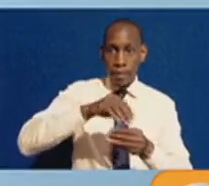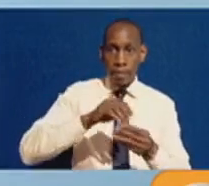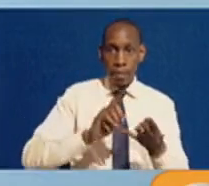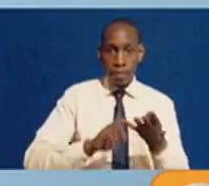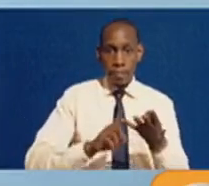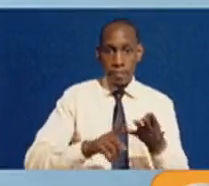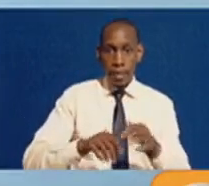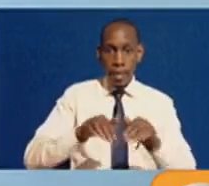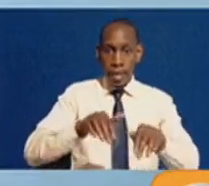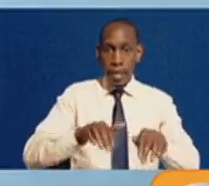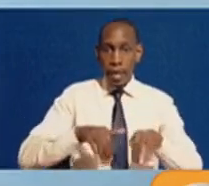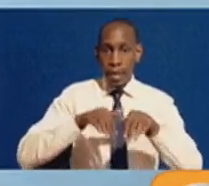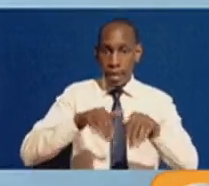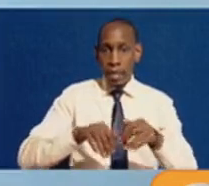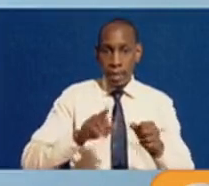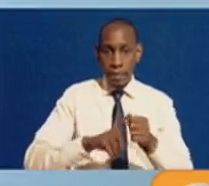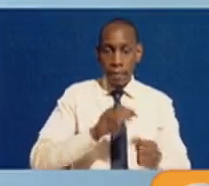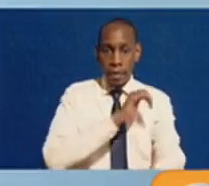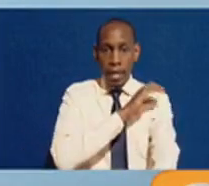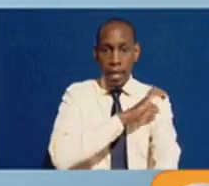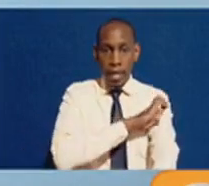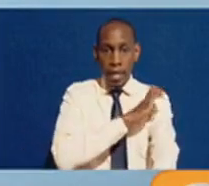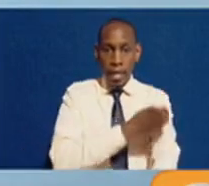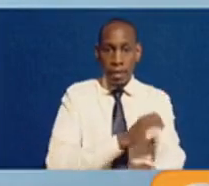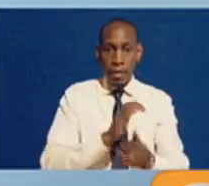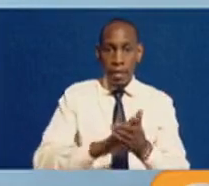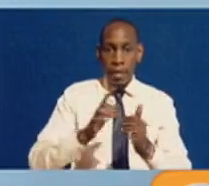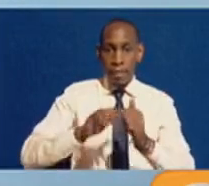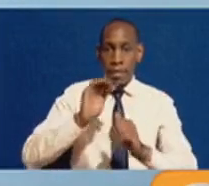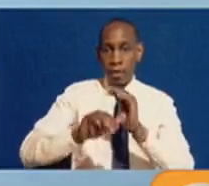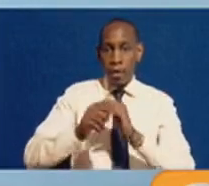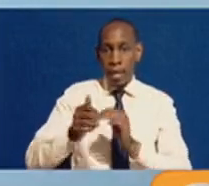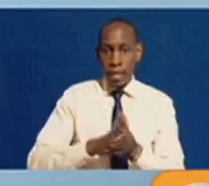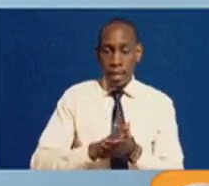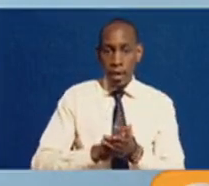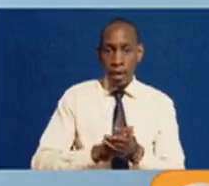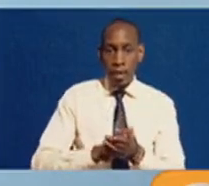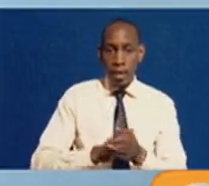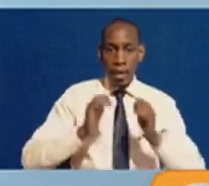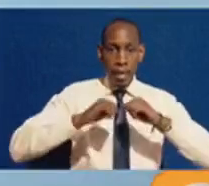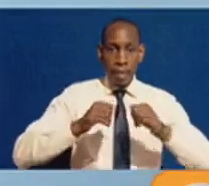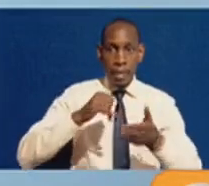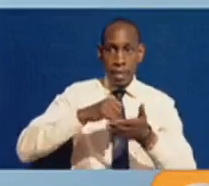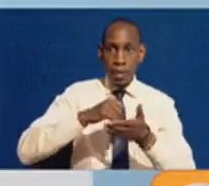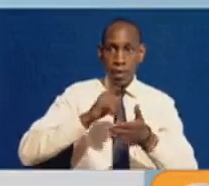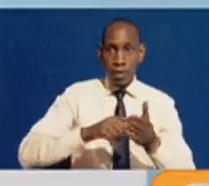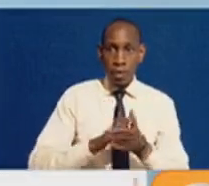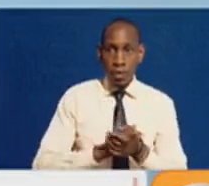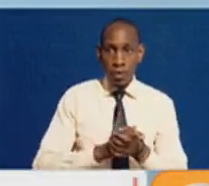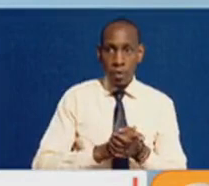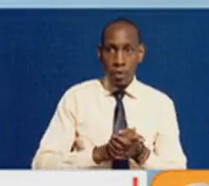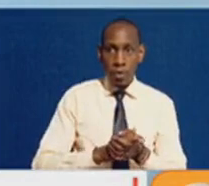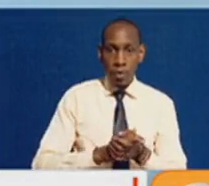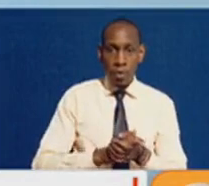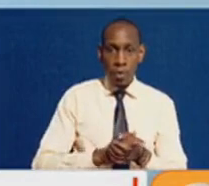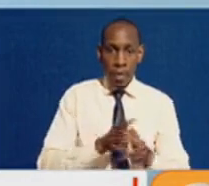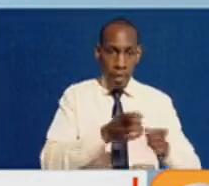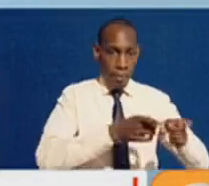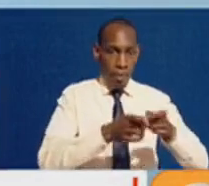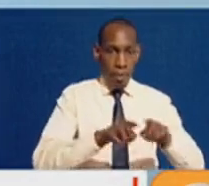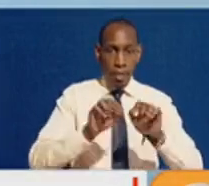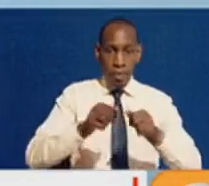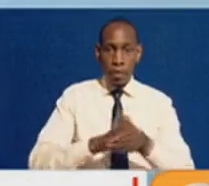to agriculture to energy and all the other areas that we have agreed upon, including public administration, so that